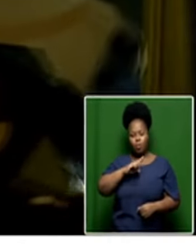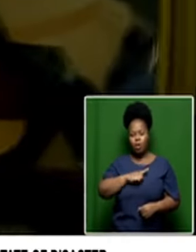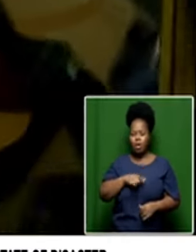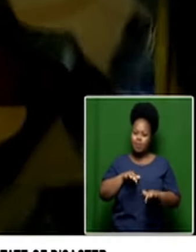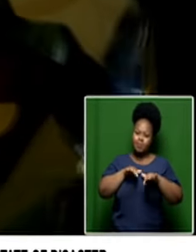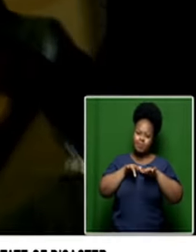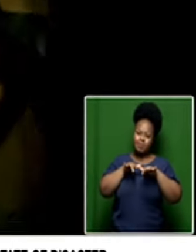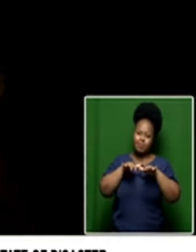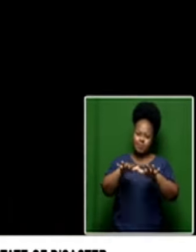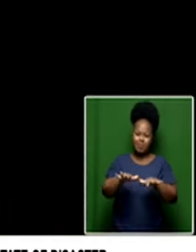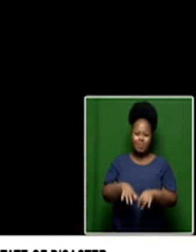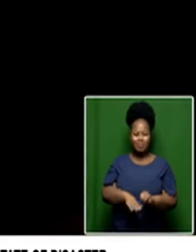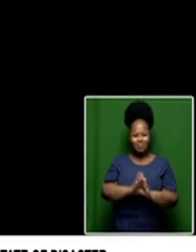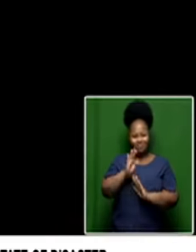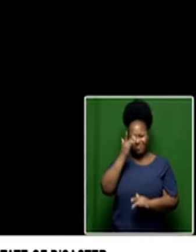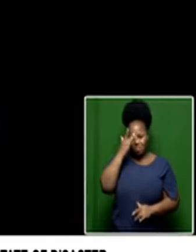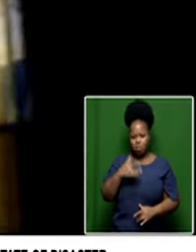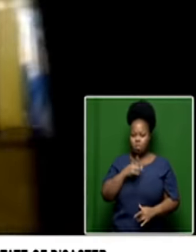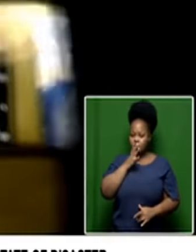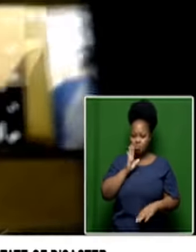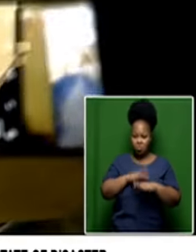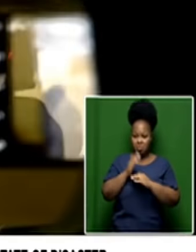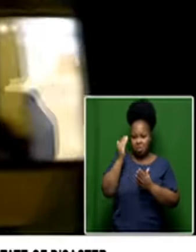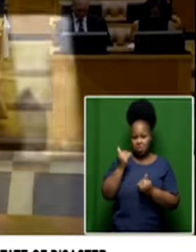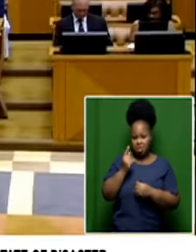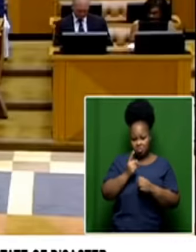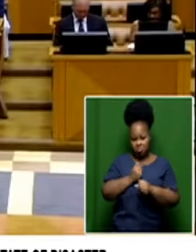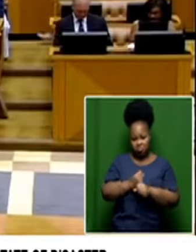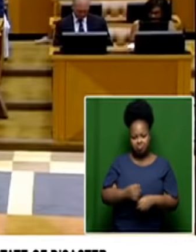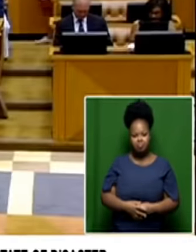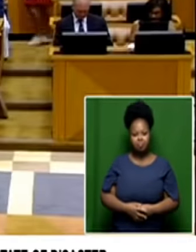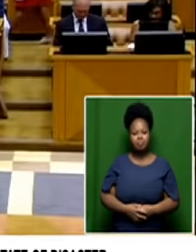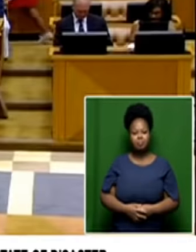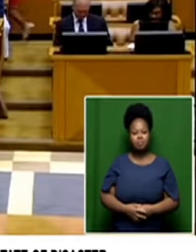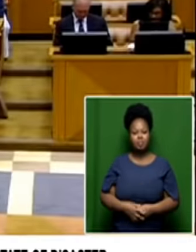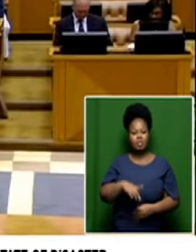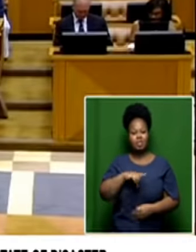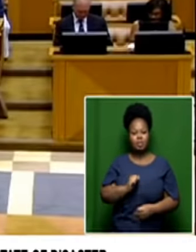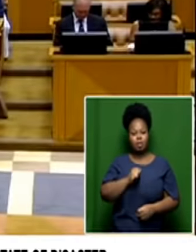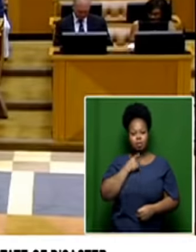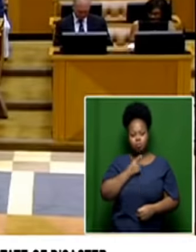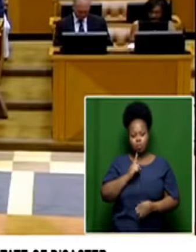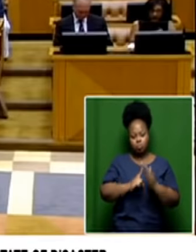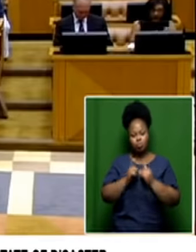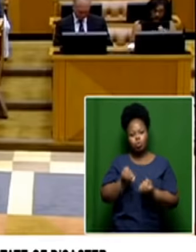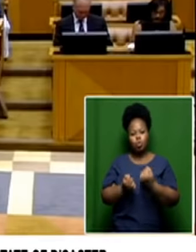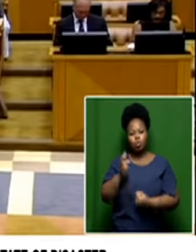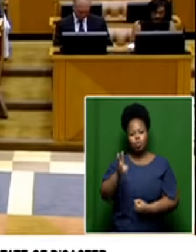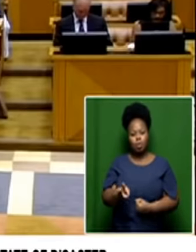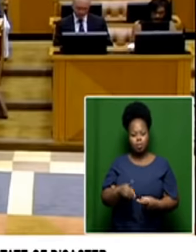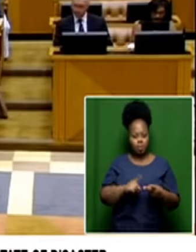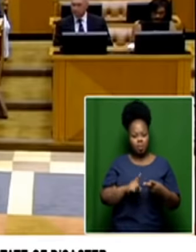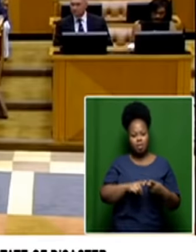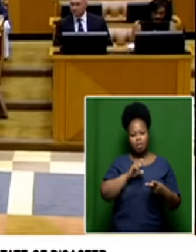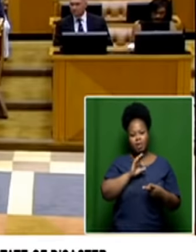recent surge of COVID-19 cases are expected in the new year. The DA is threatening court action, while the Freedom Front